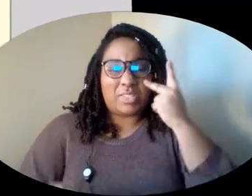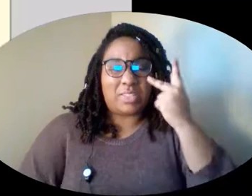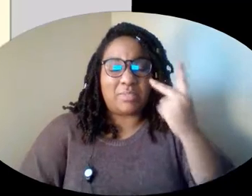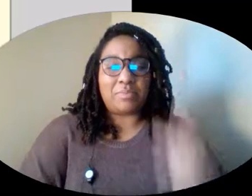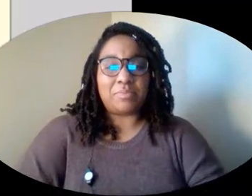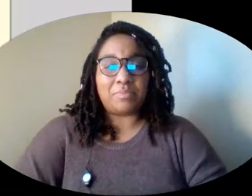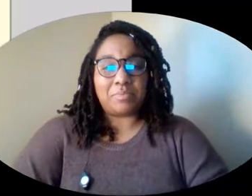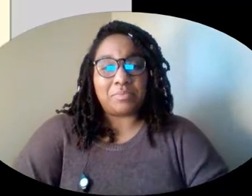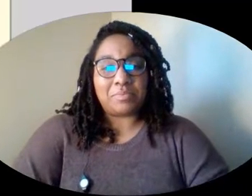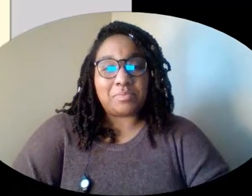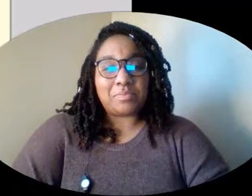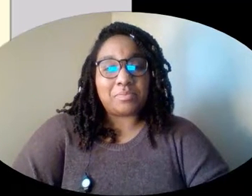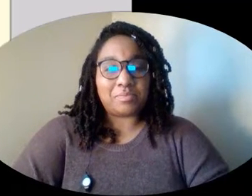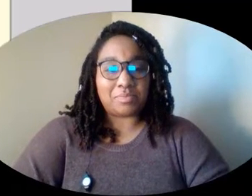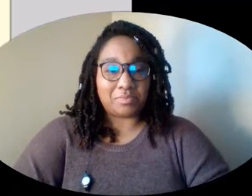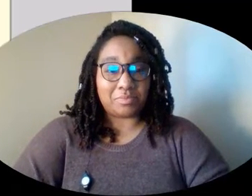Well,